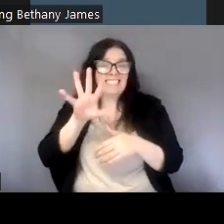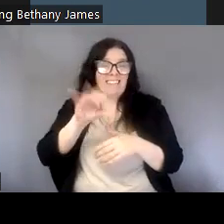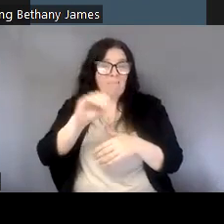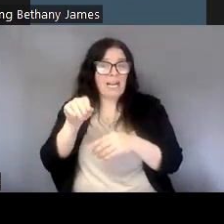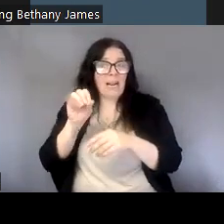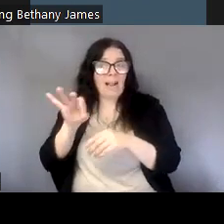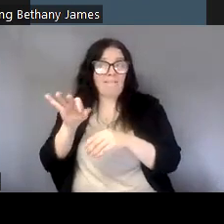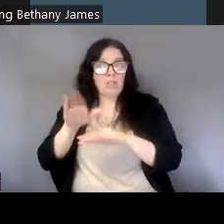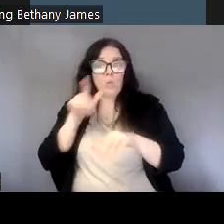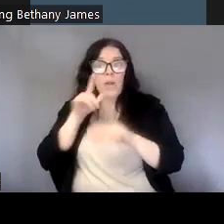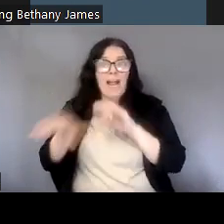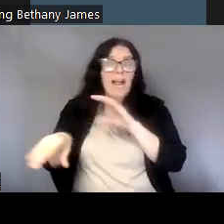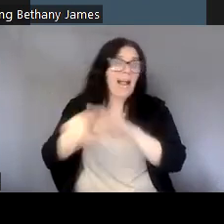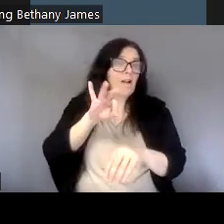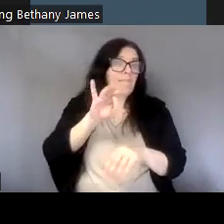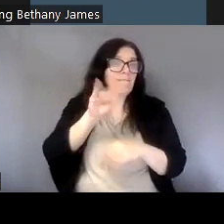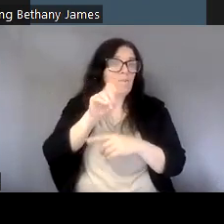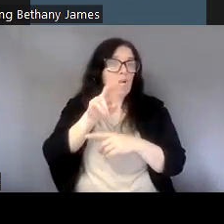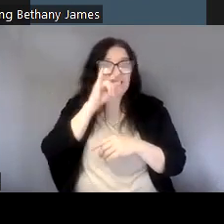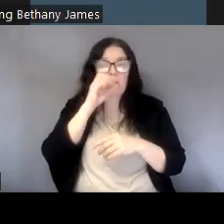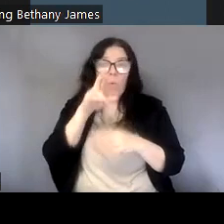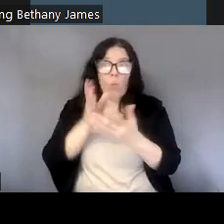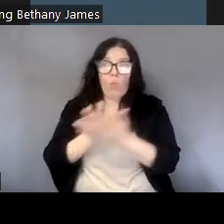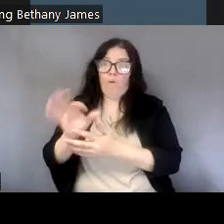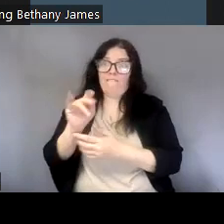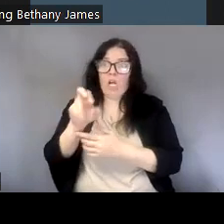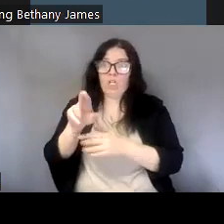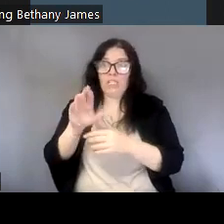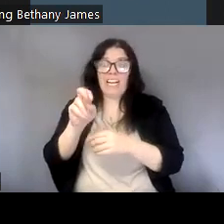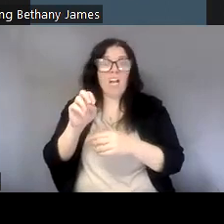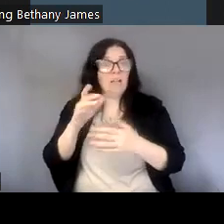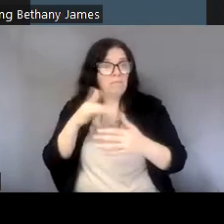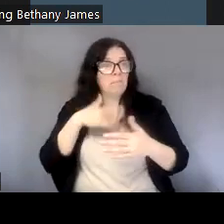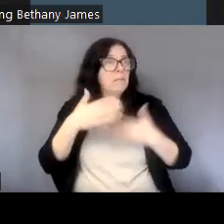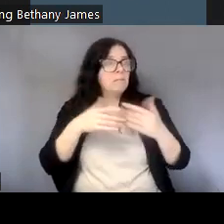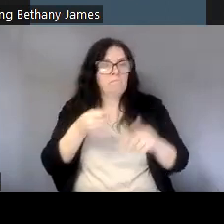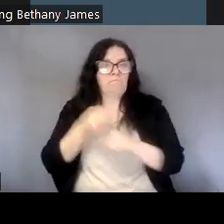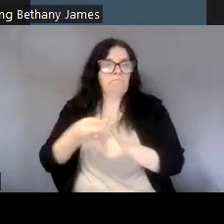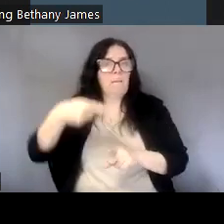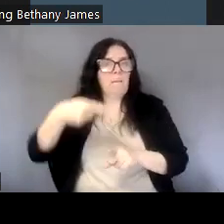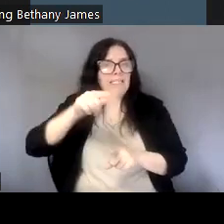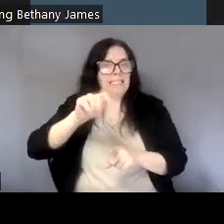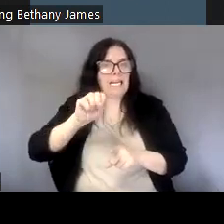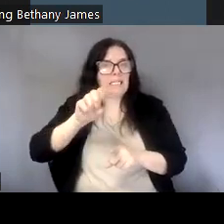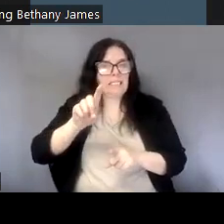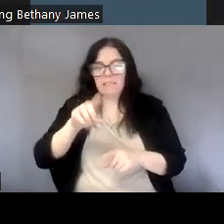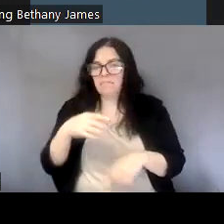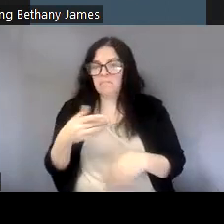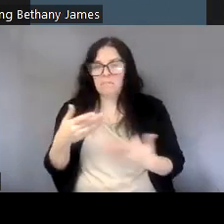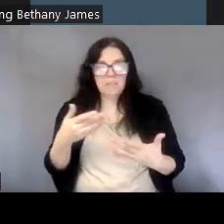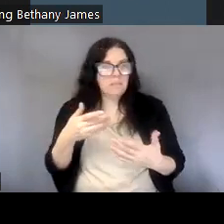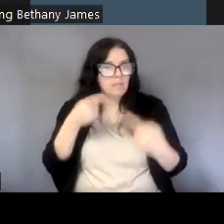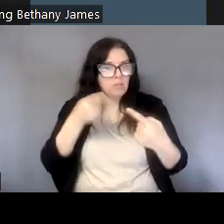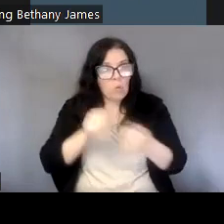disorder. So again, we know people are coming from abusive relationships, people are coming from unhealthy childhood, people are coming